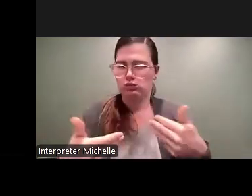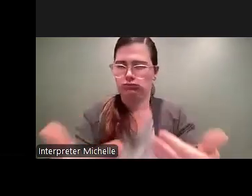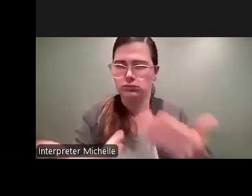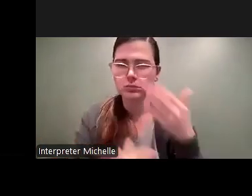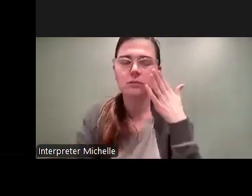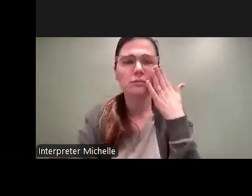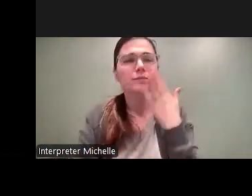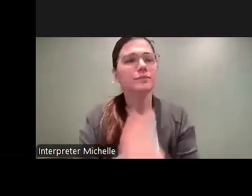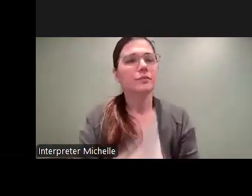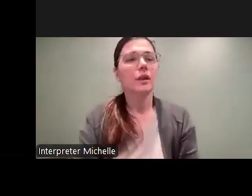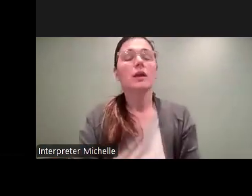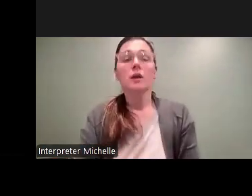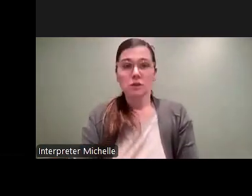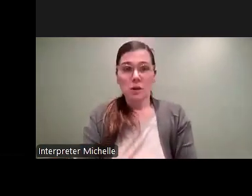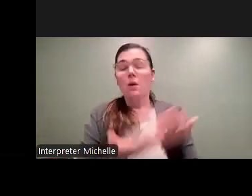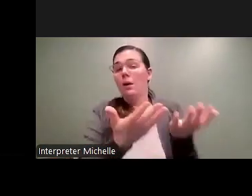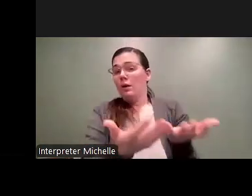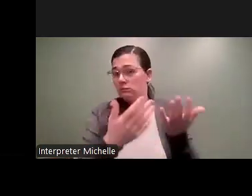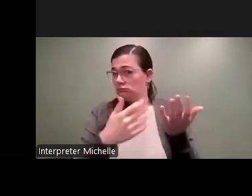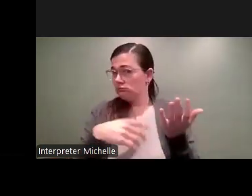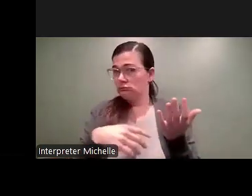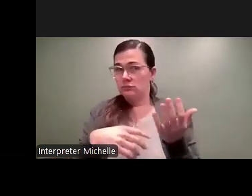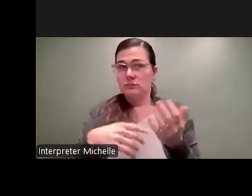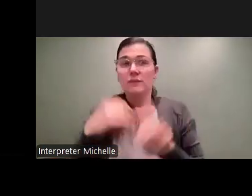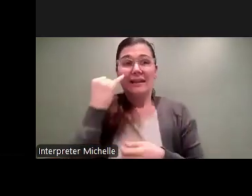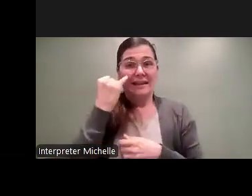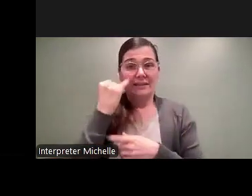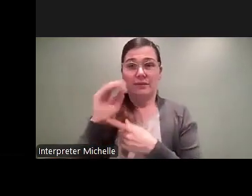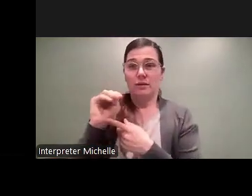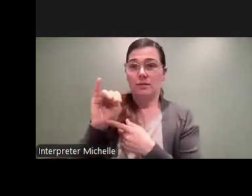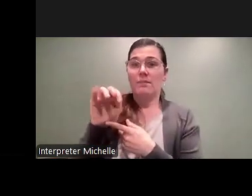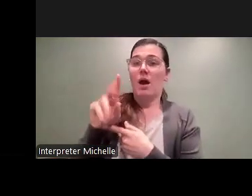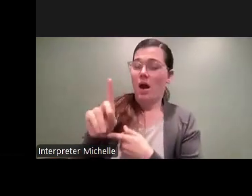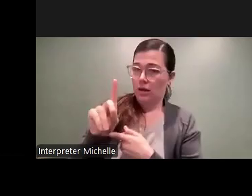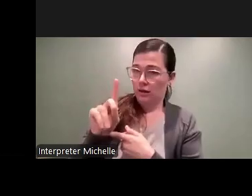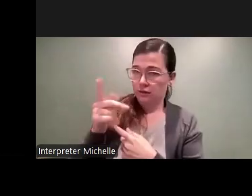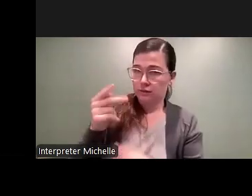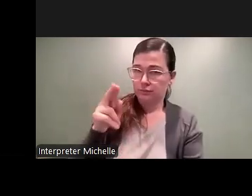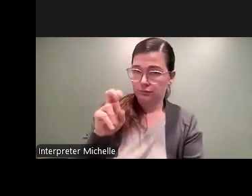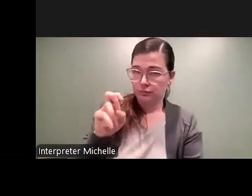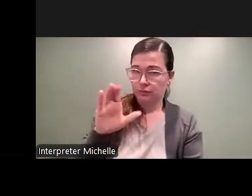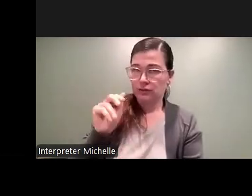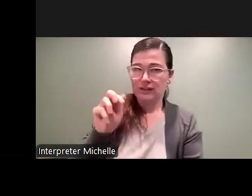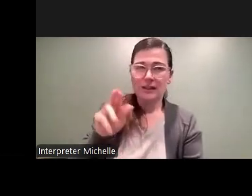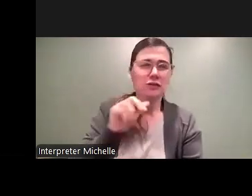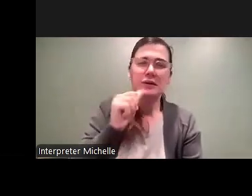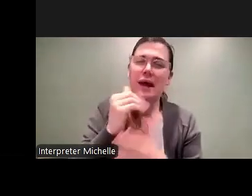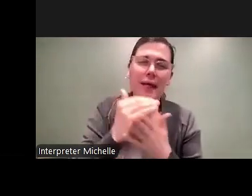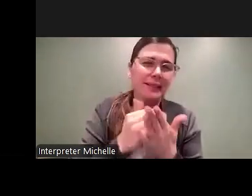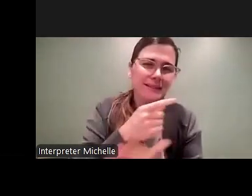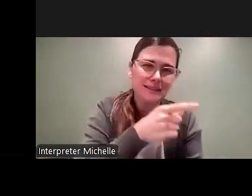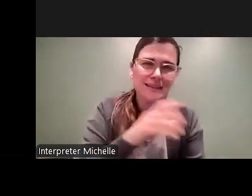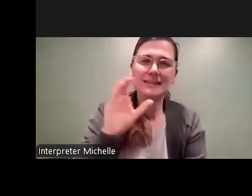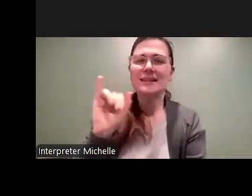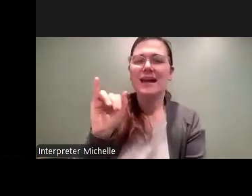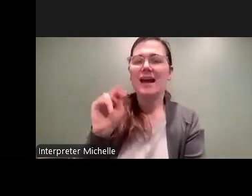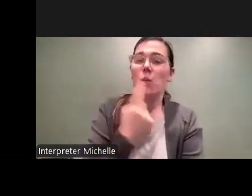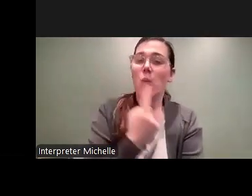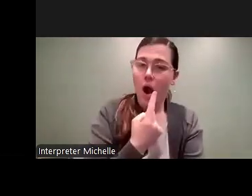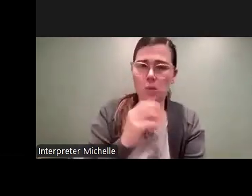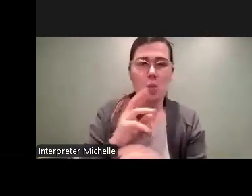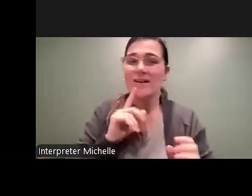as it happens, if there is a very mild precancer, not listed here, CIN1 or nothing on these biopsies, then we will